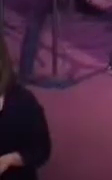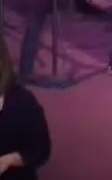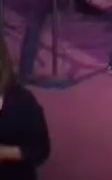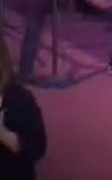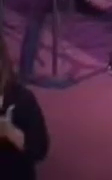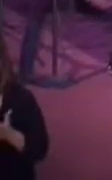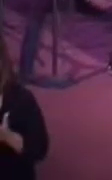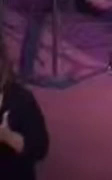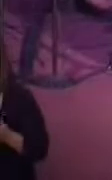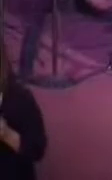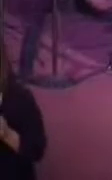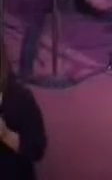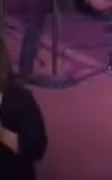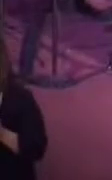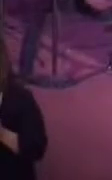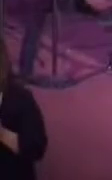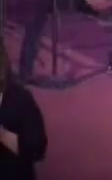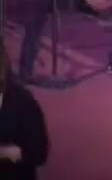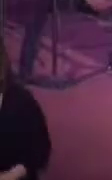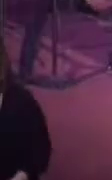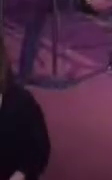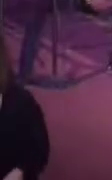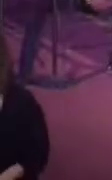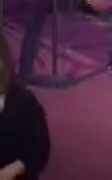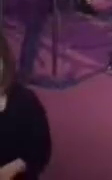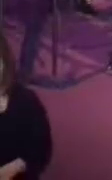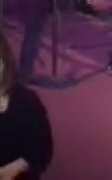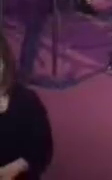heard Darius, a lot of us refer to the name as Darius.